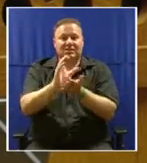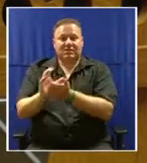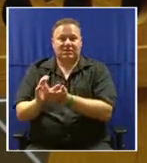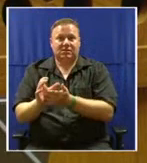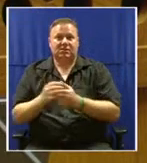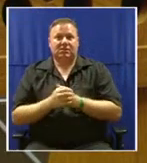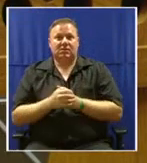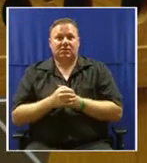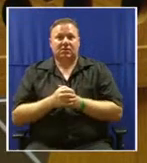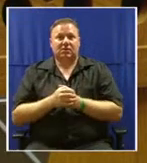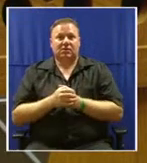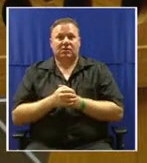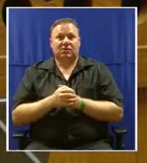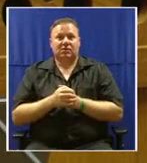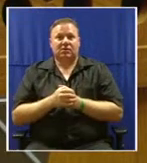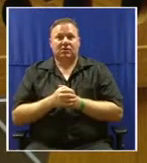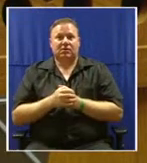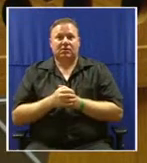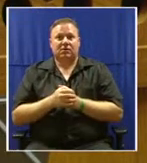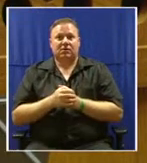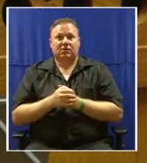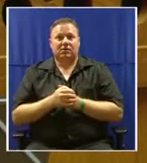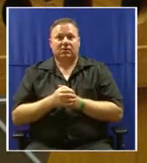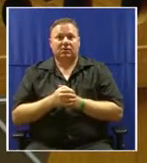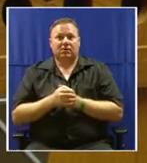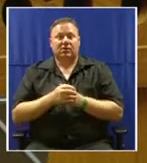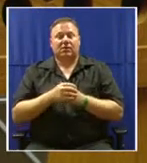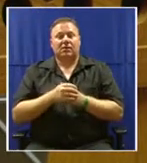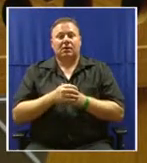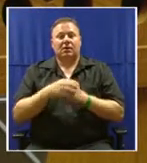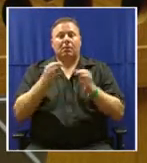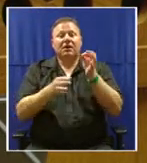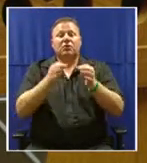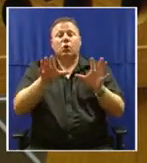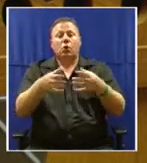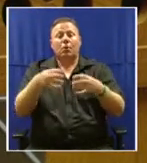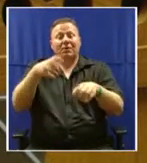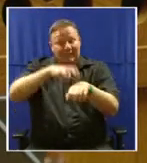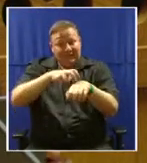represented political parties to undertake their programs.